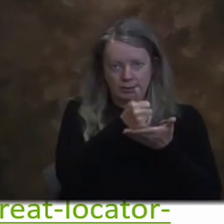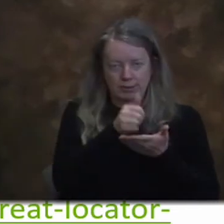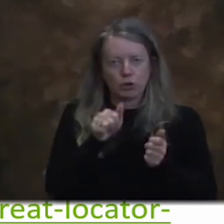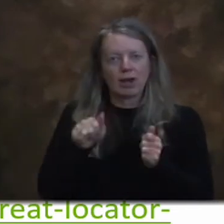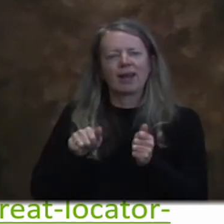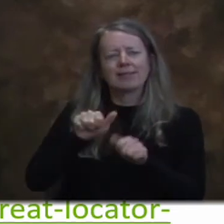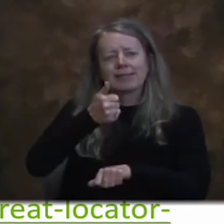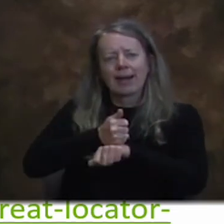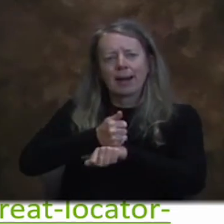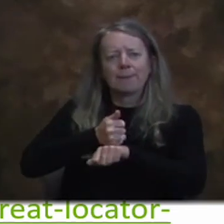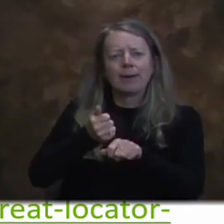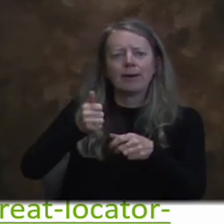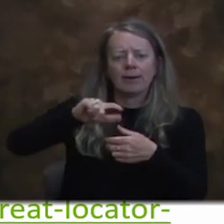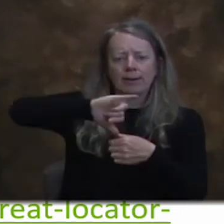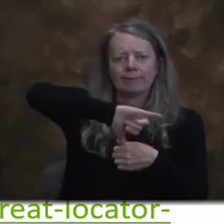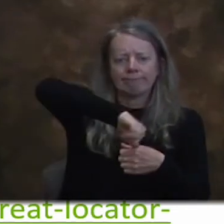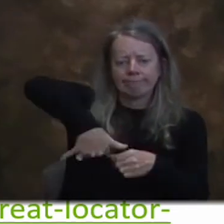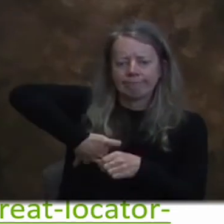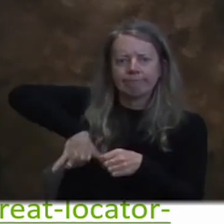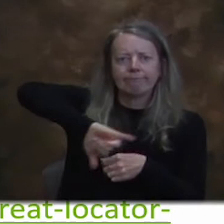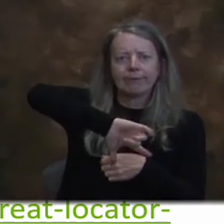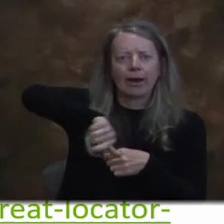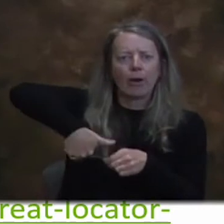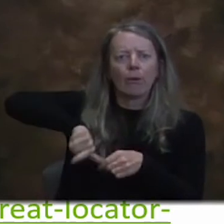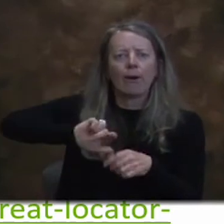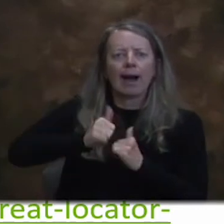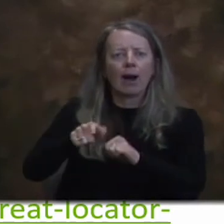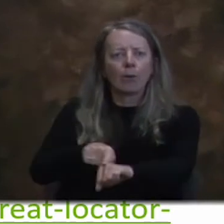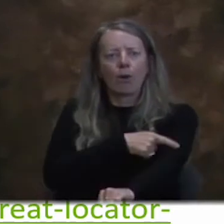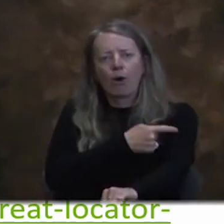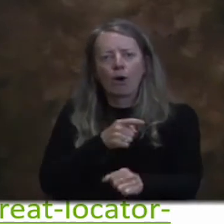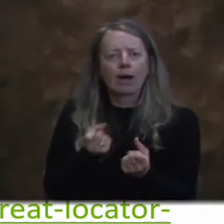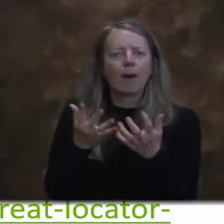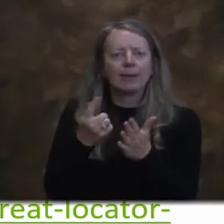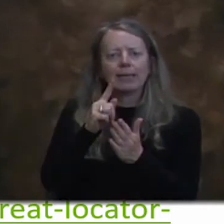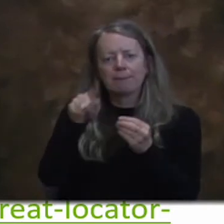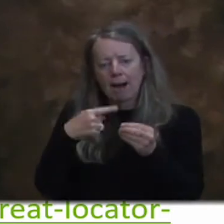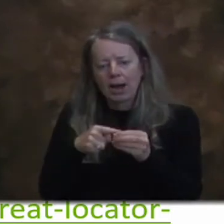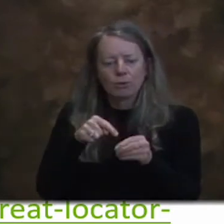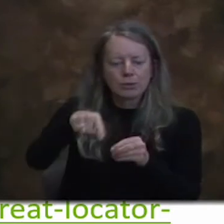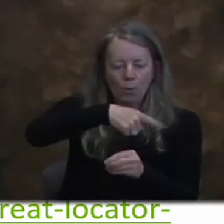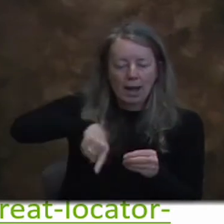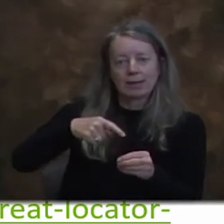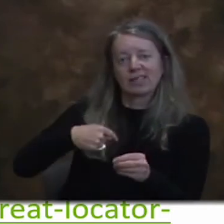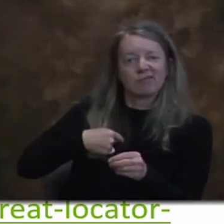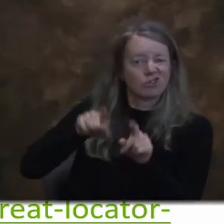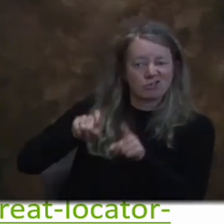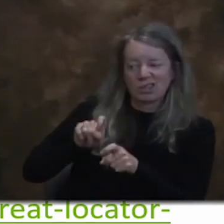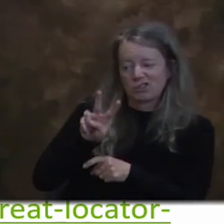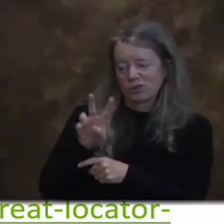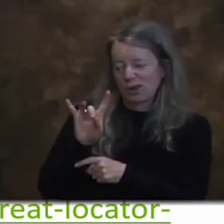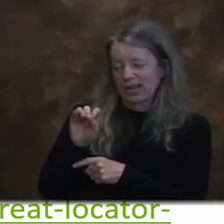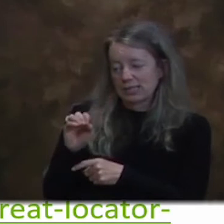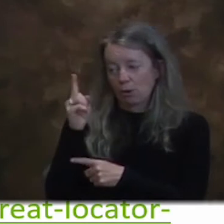it to look for. So as we were testing it out and put in 28801 and just used a 10-mile radius,